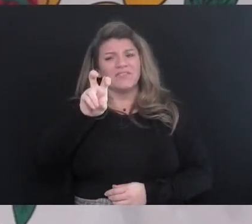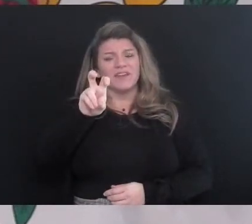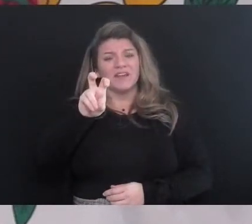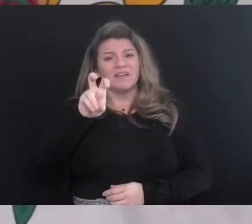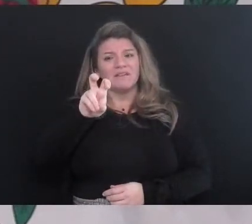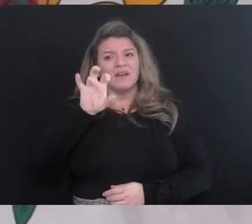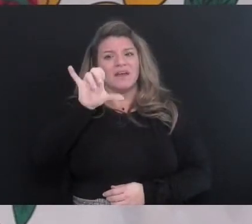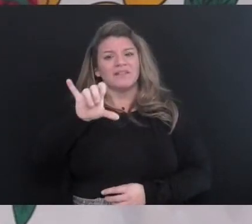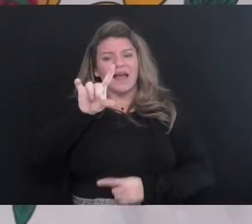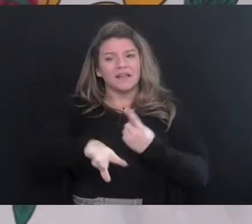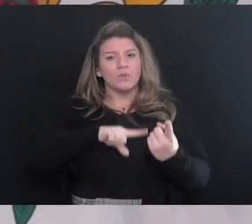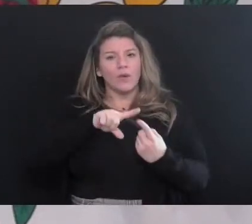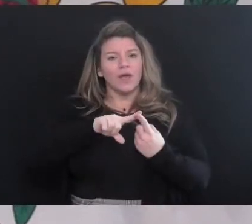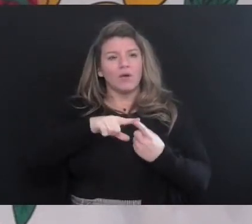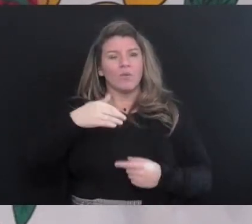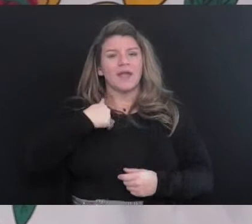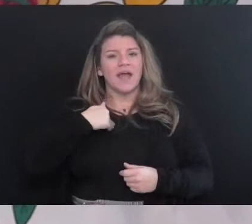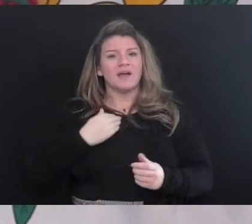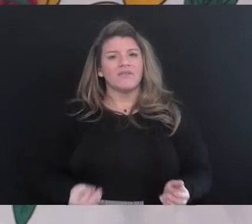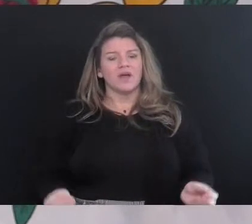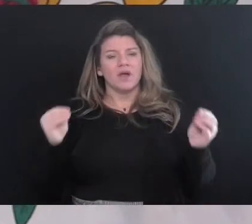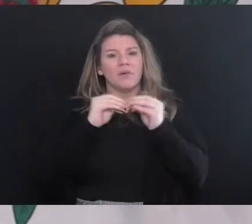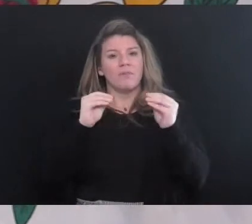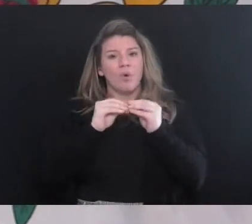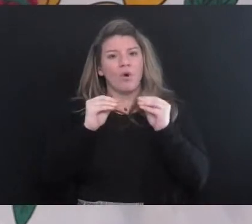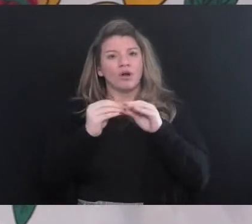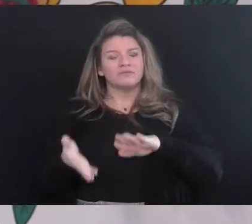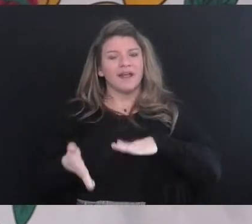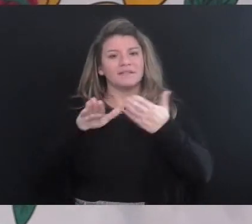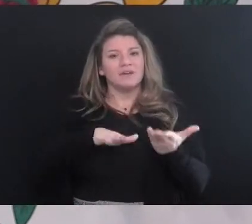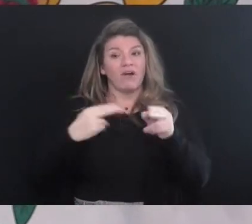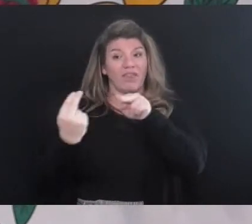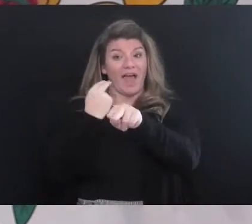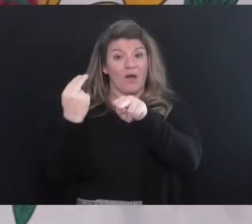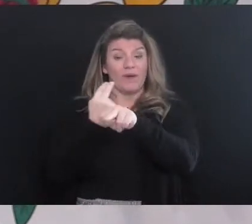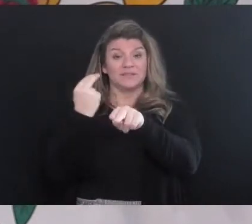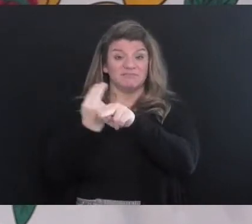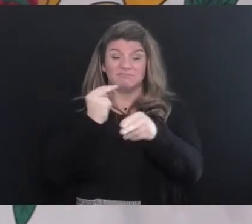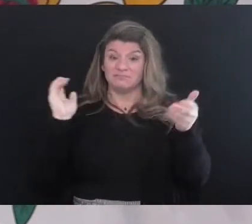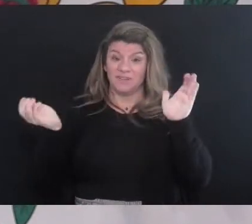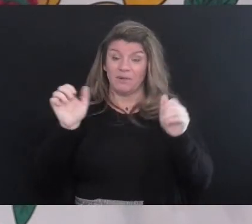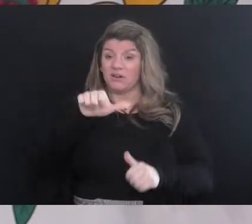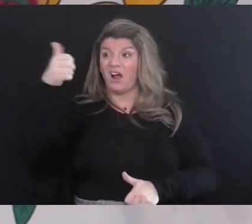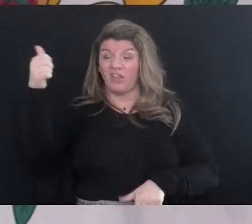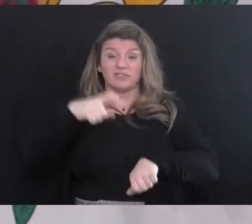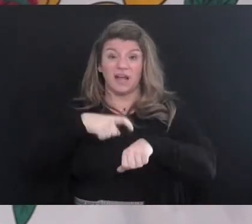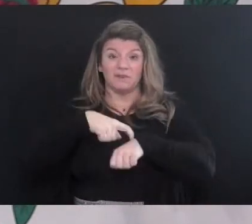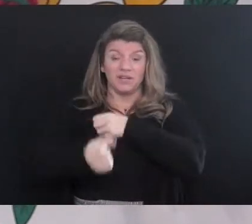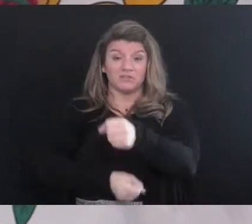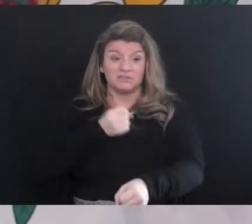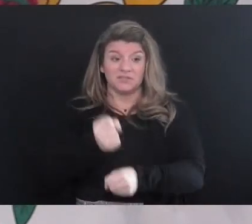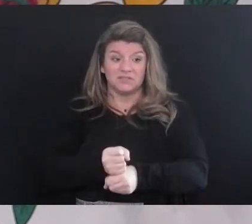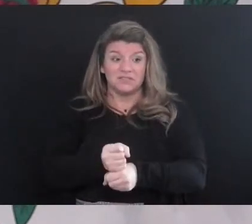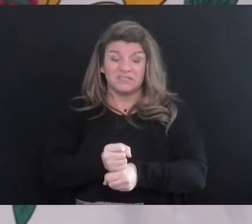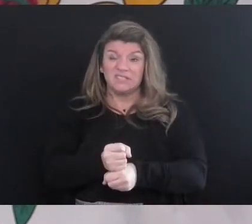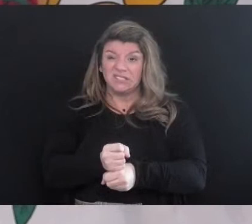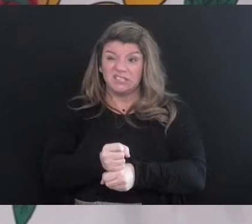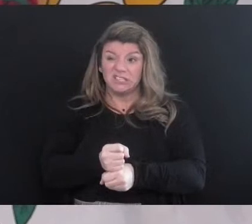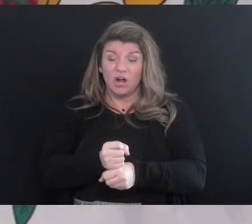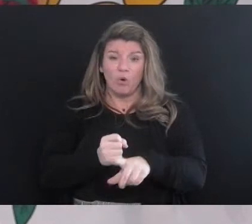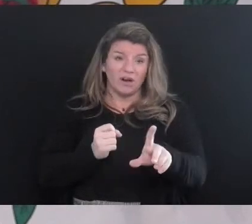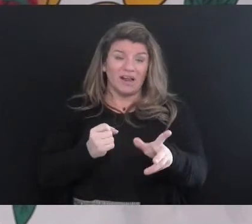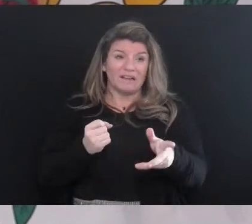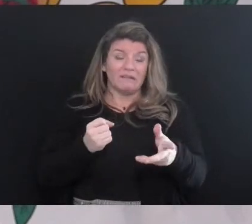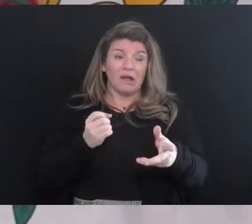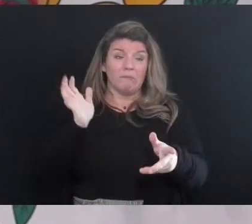when we have more deaths on the highways than any other day of the year. I think that's right, or it was a long